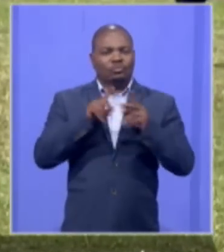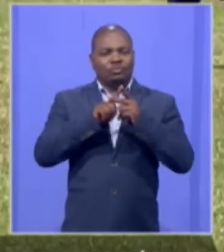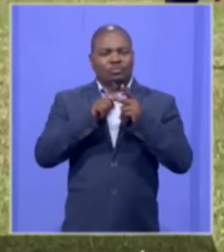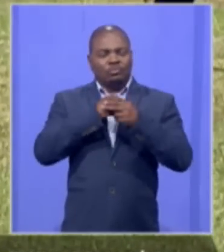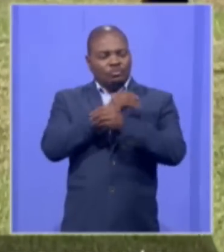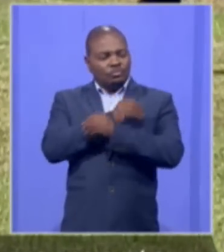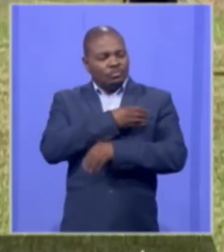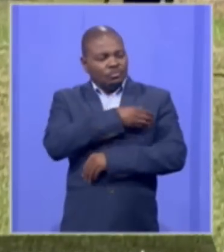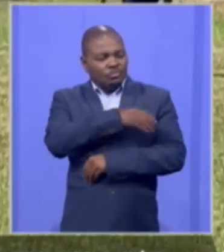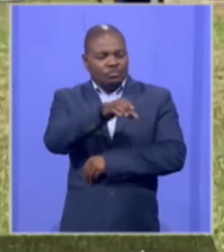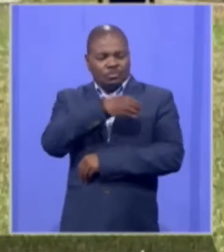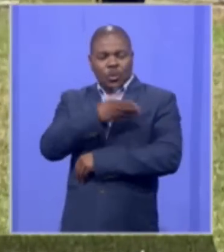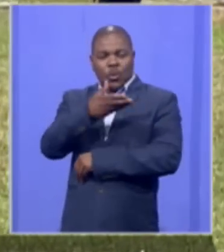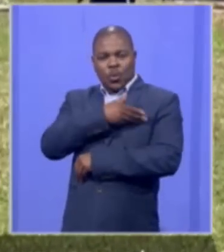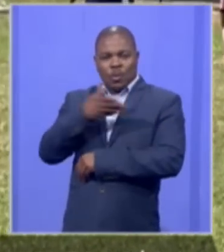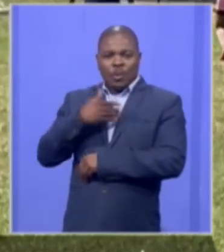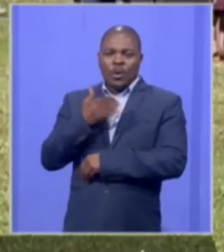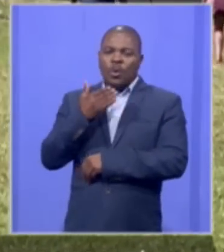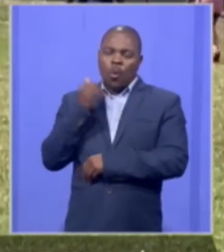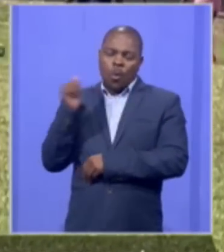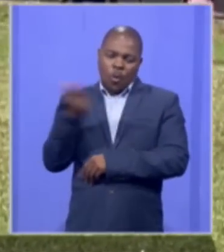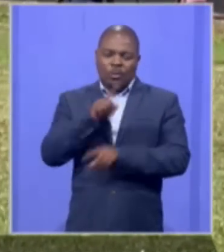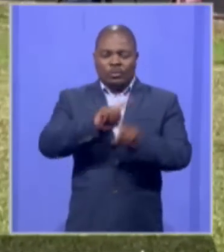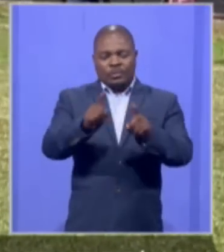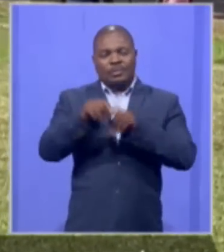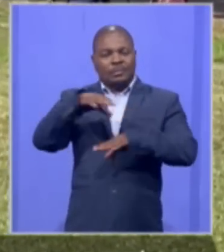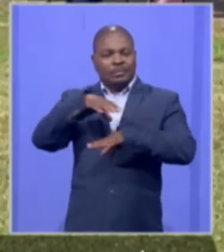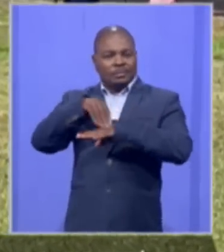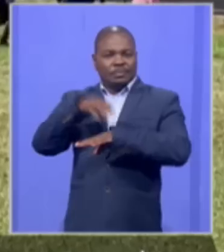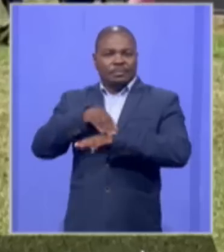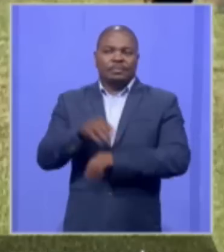matlafatšo gare ga basadi ba mengwaga ka moka.